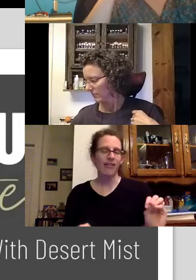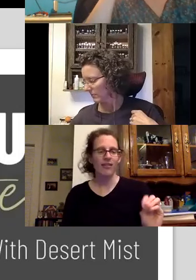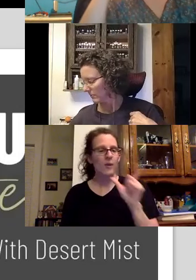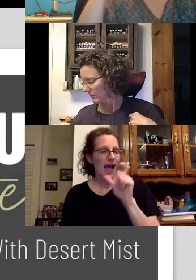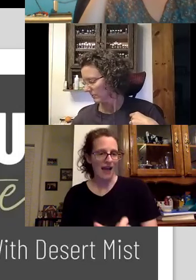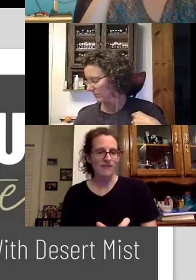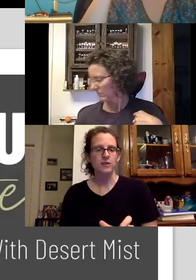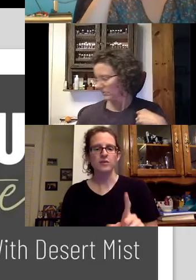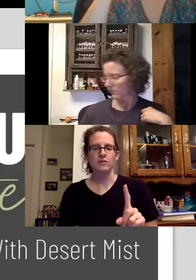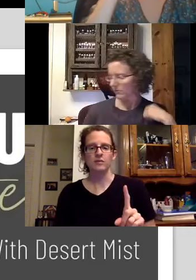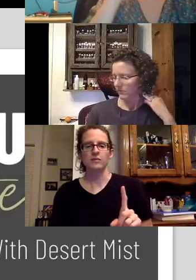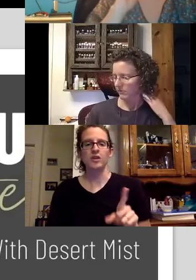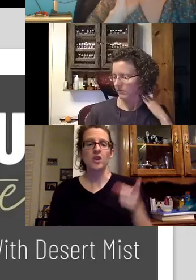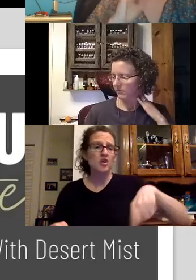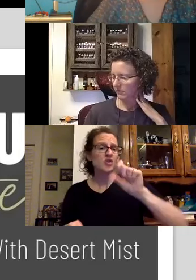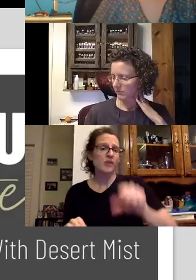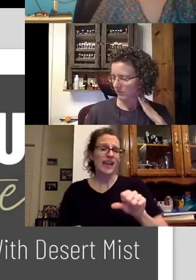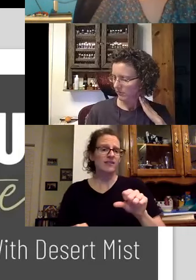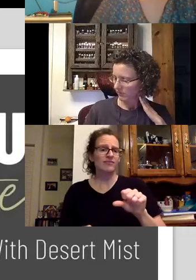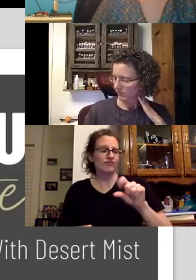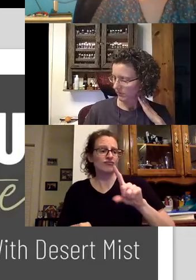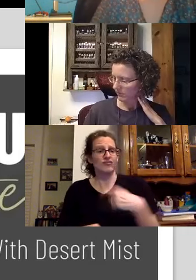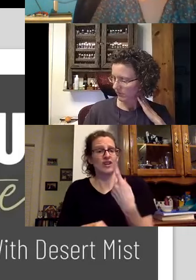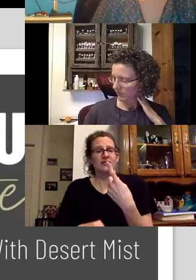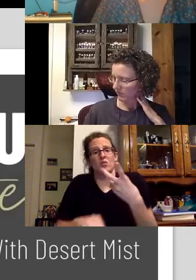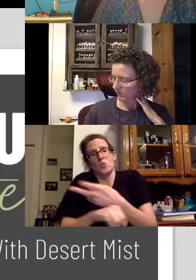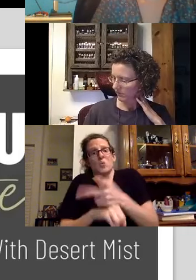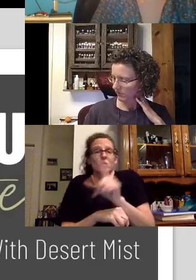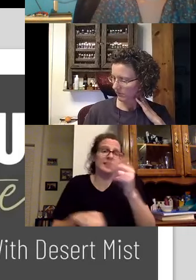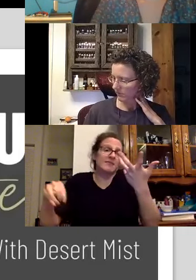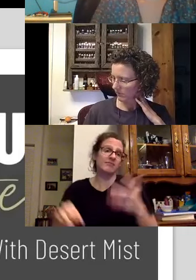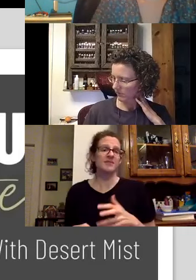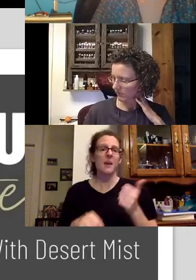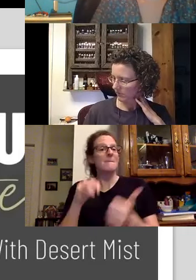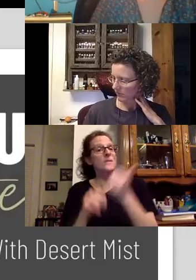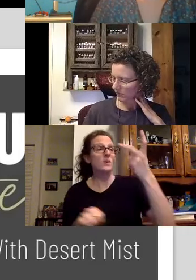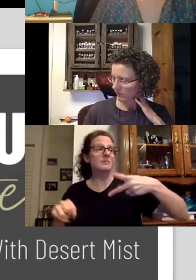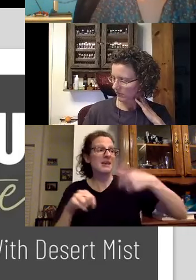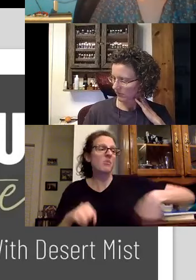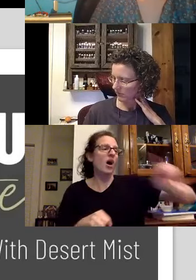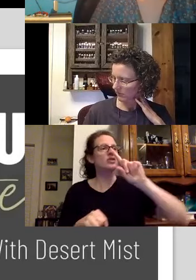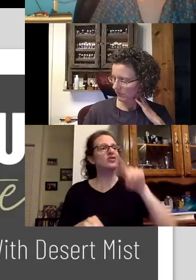to anybody else, you can just be a user. So honestly, most people are just users.